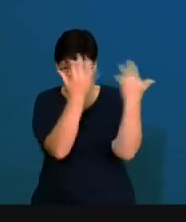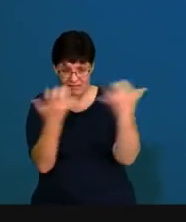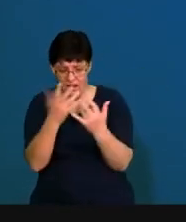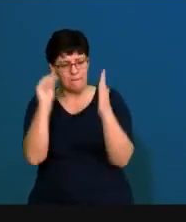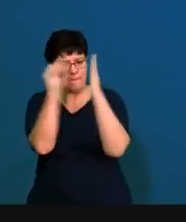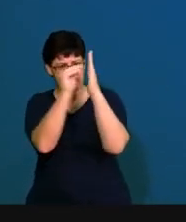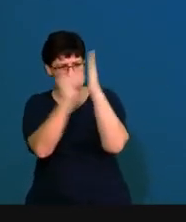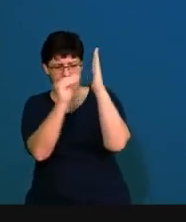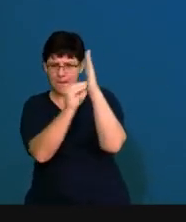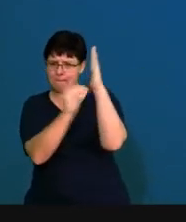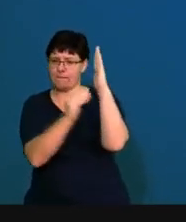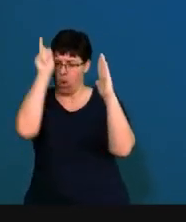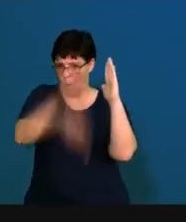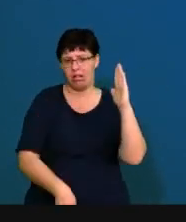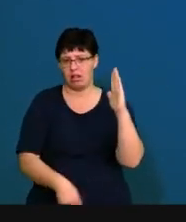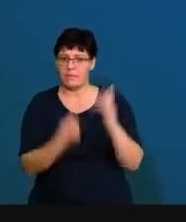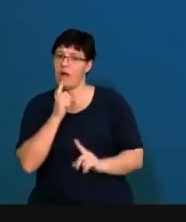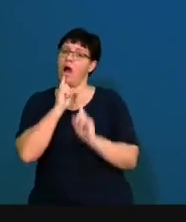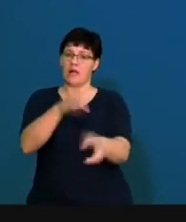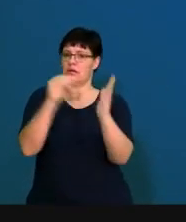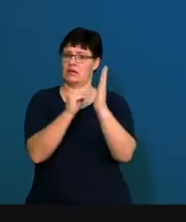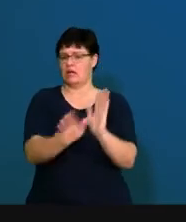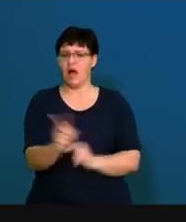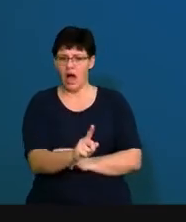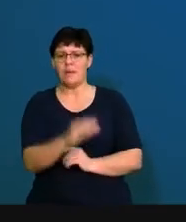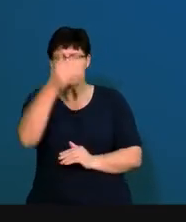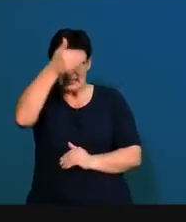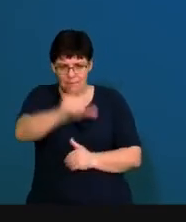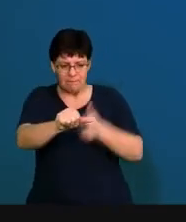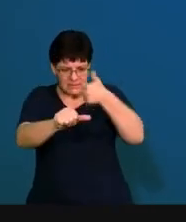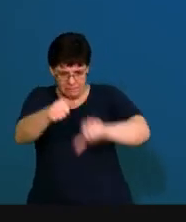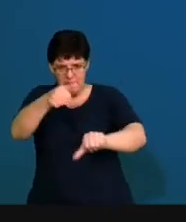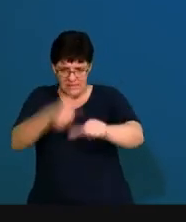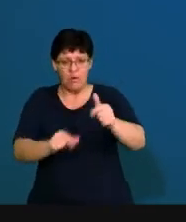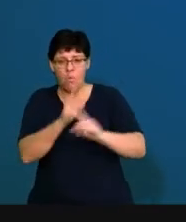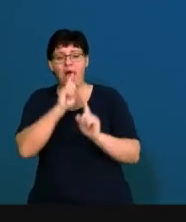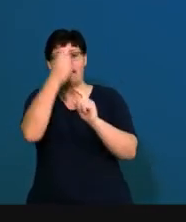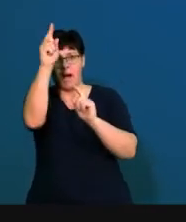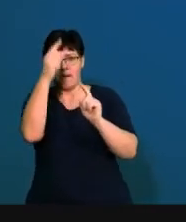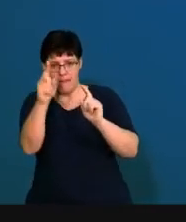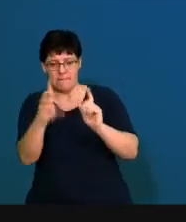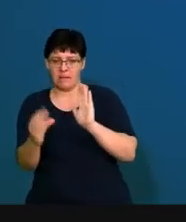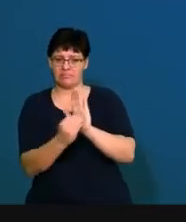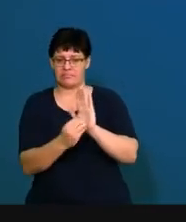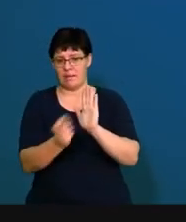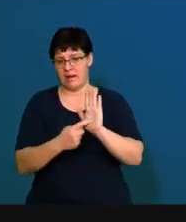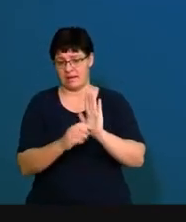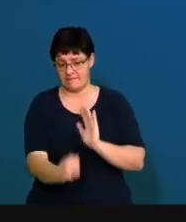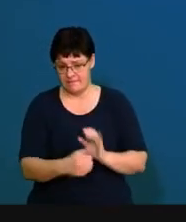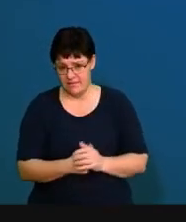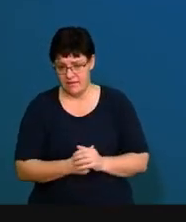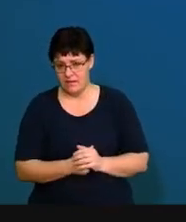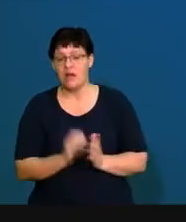all your workings, because marks are credited for the steps that you took instead of just the final answer. So beyond